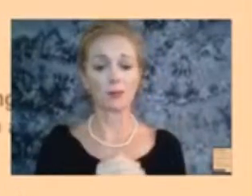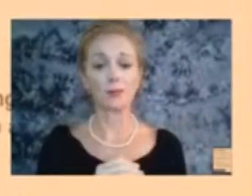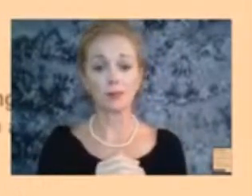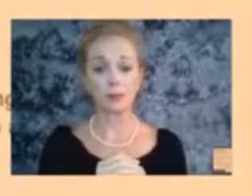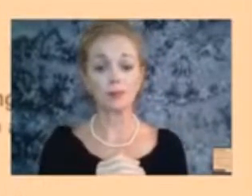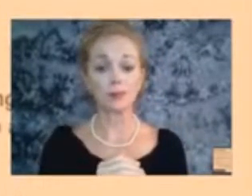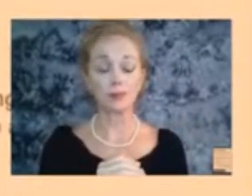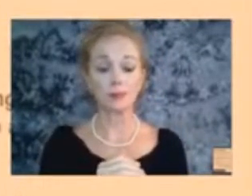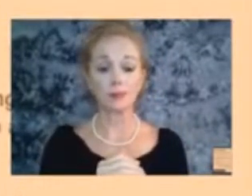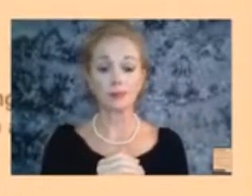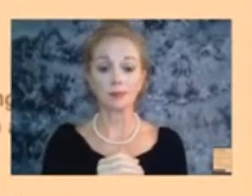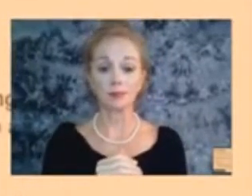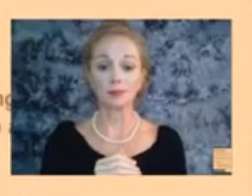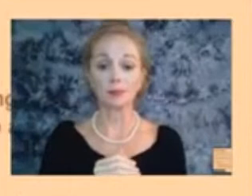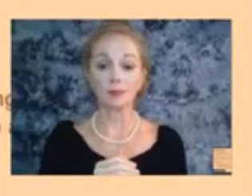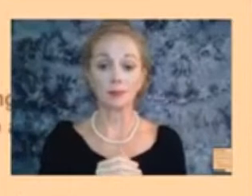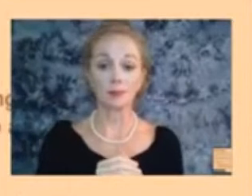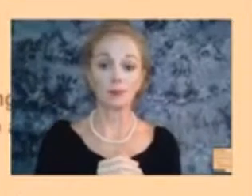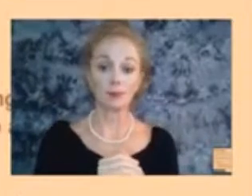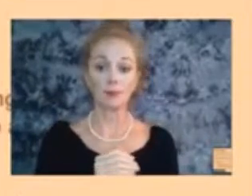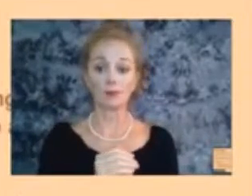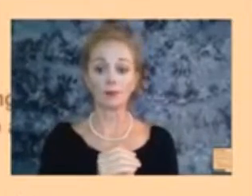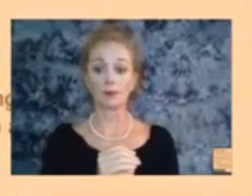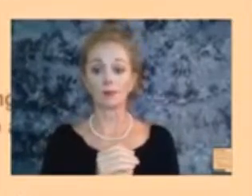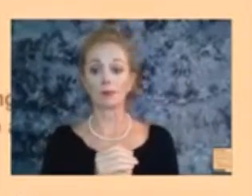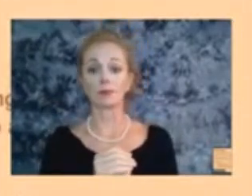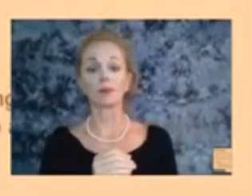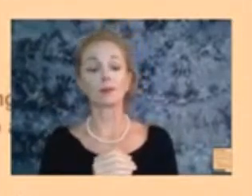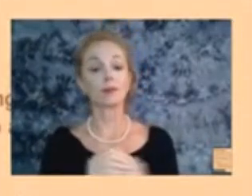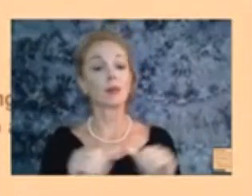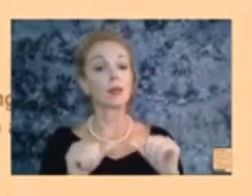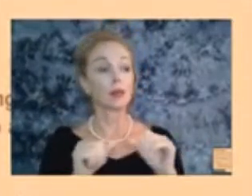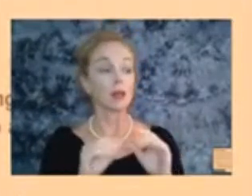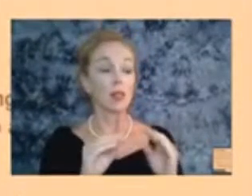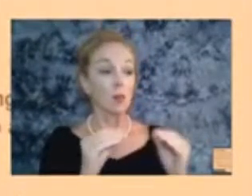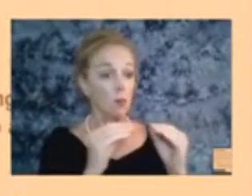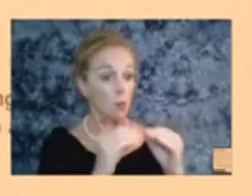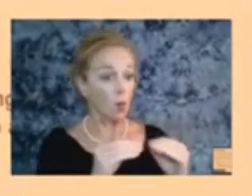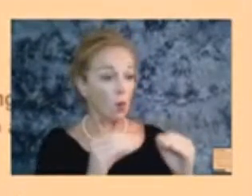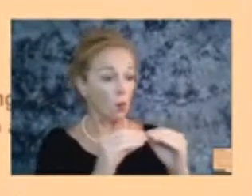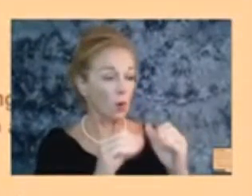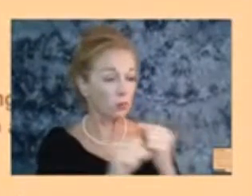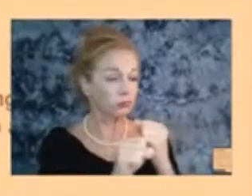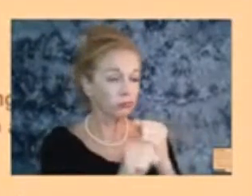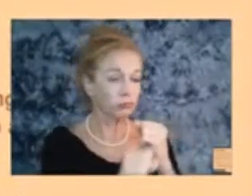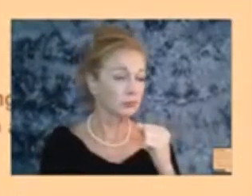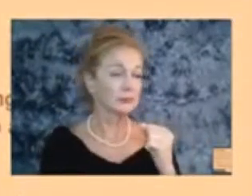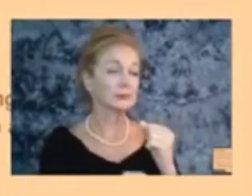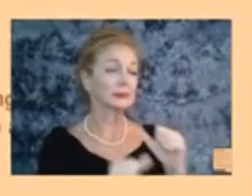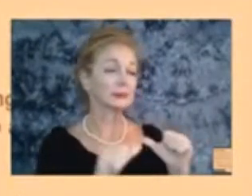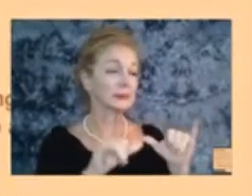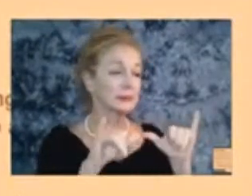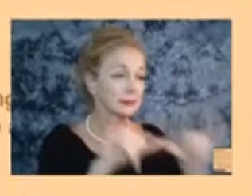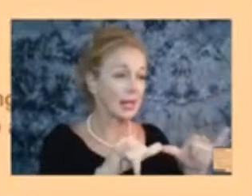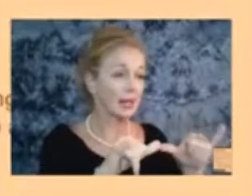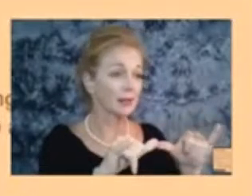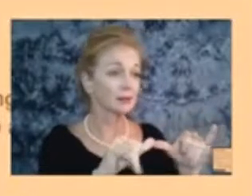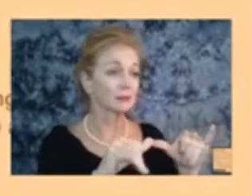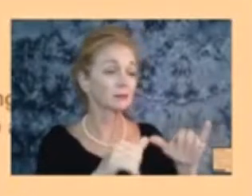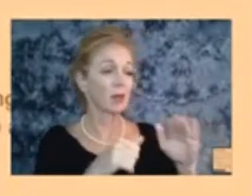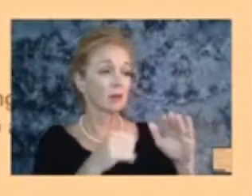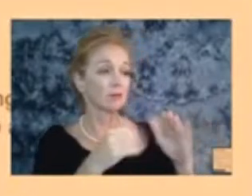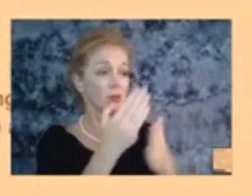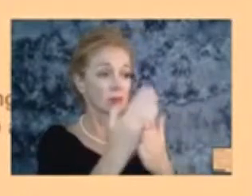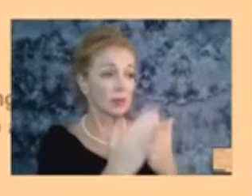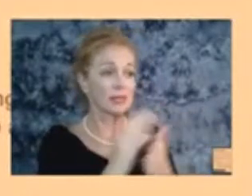Now, the longer we stay in the current situation under Plan C, clearly it accelerates the conversation that we